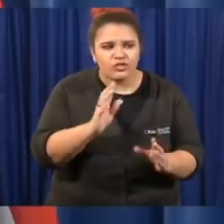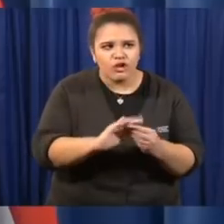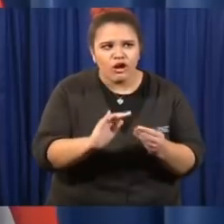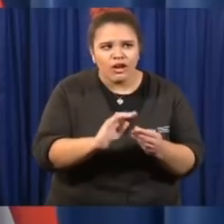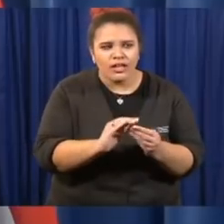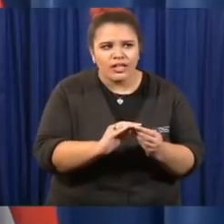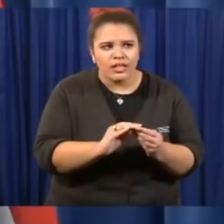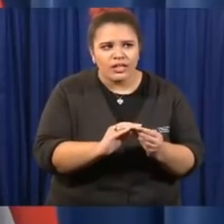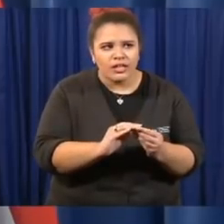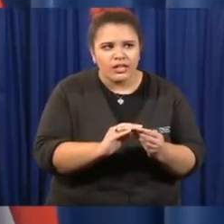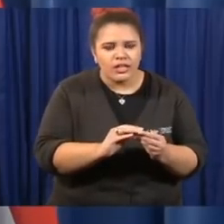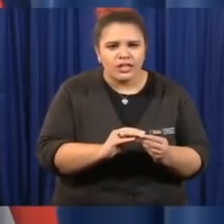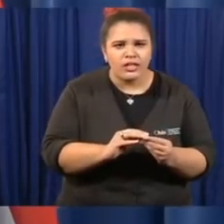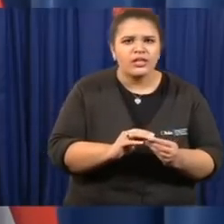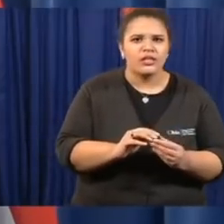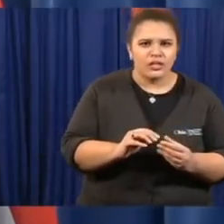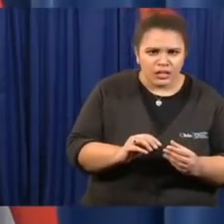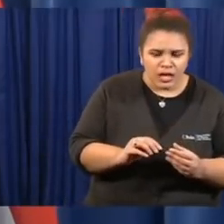Yeah.